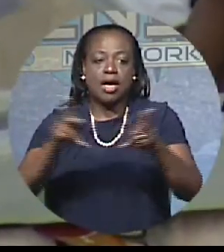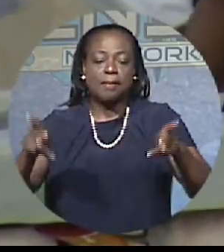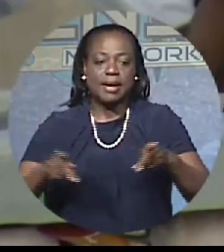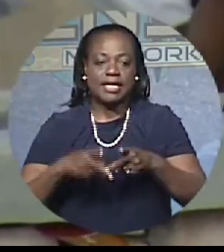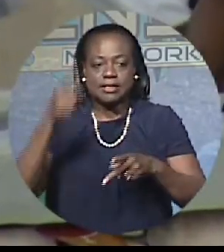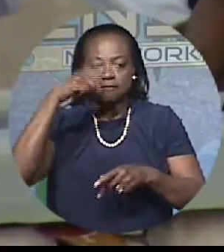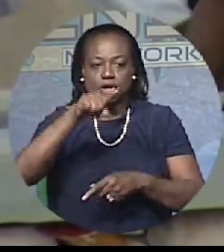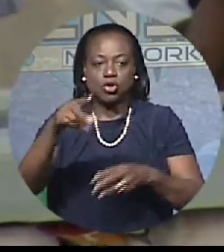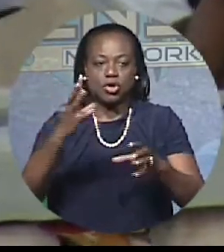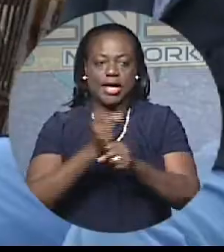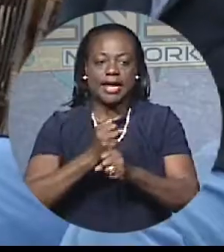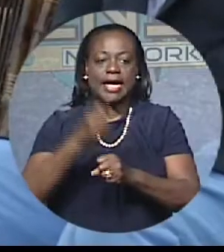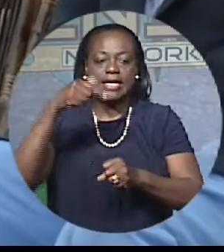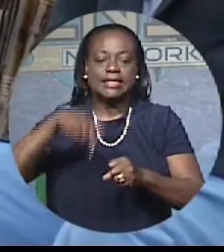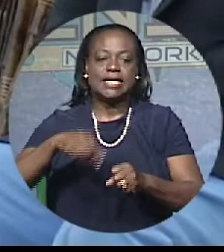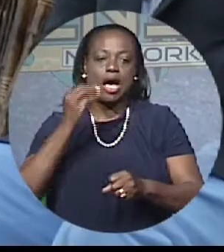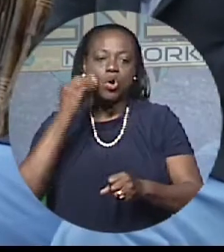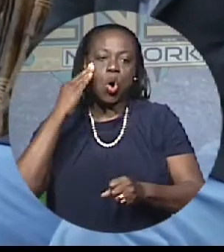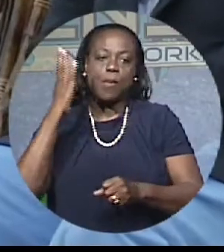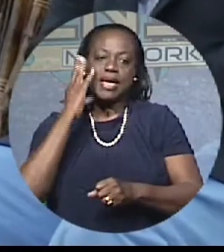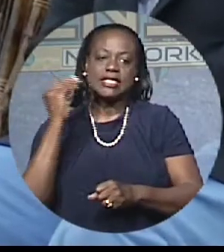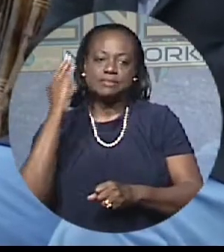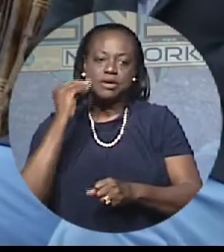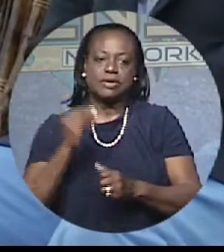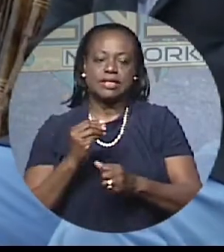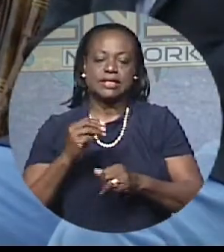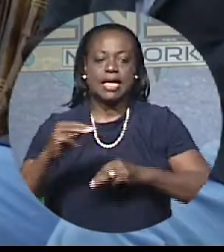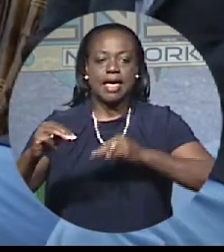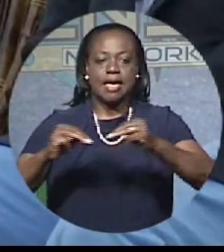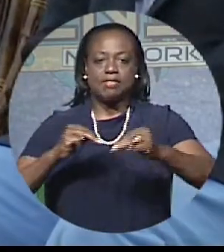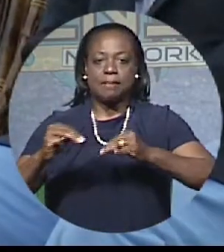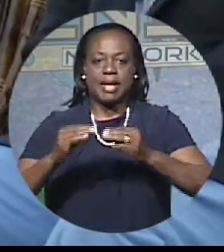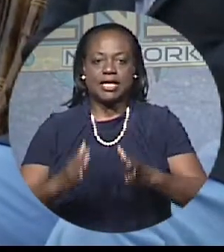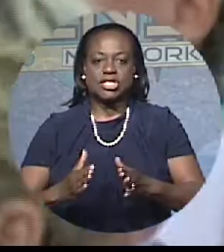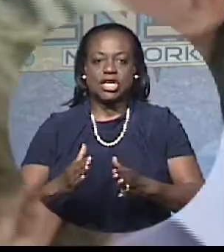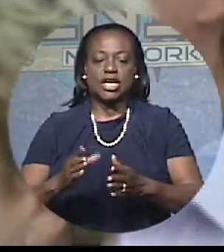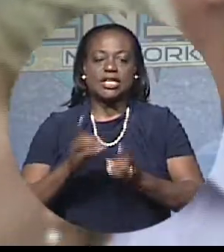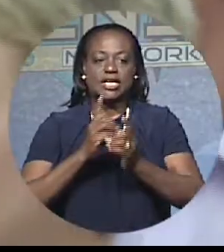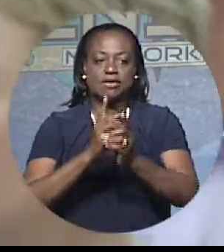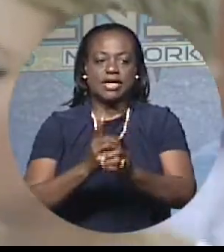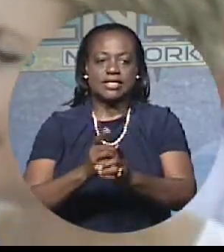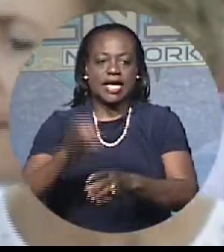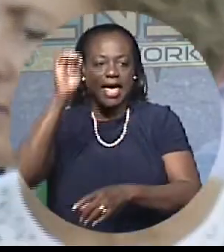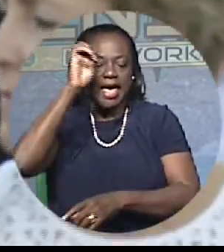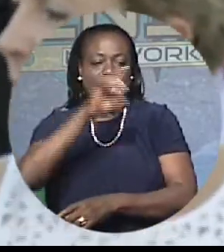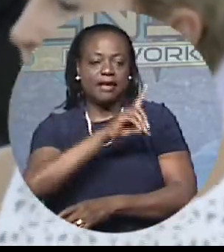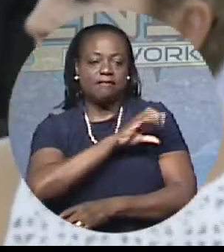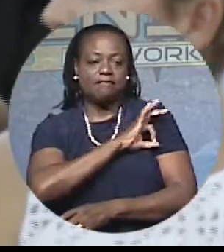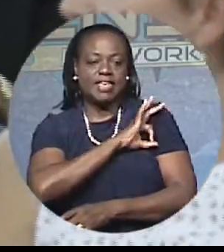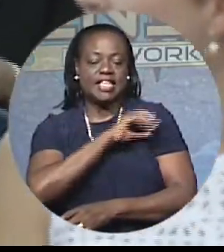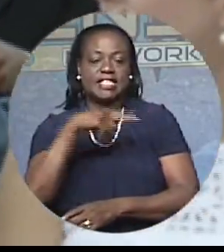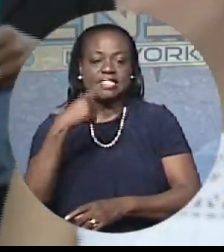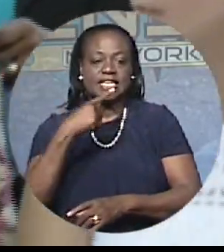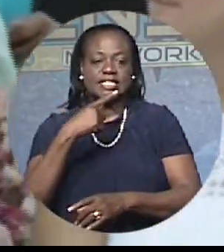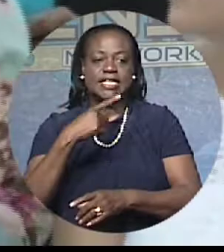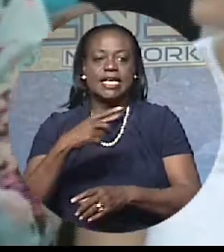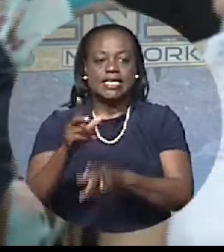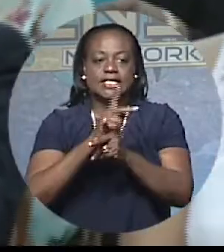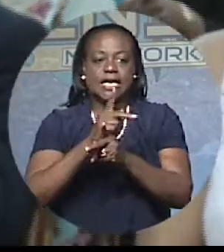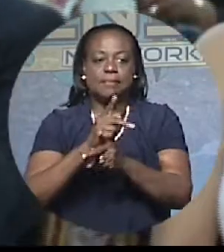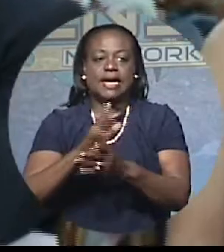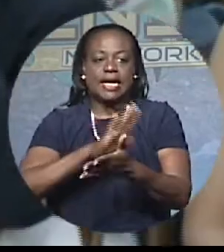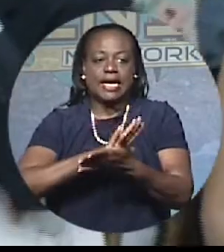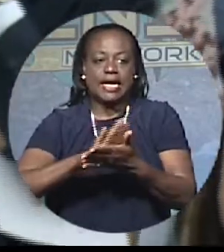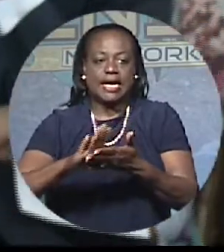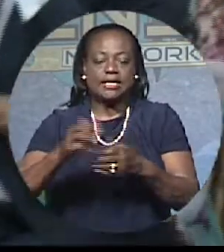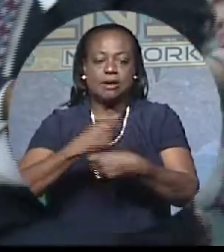Bahamian experience. Managing Director of the Downtown Nassau Partnership, Ed Fields, says maintaining and ensuring that the property remains